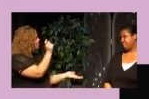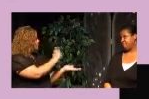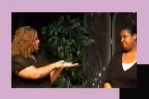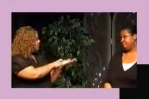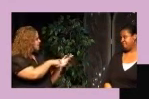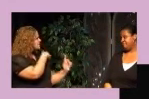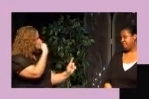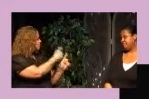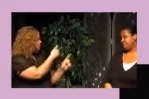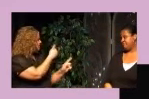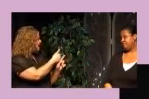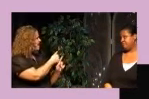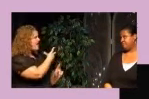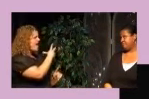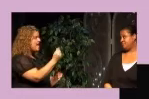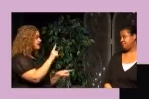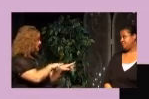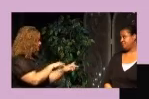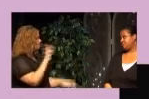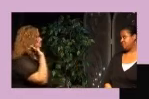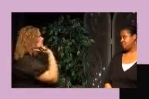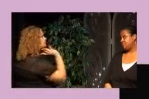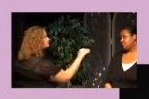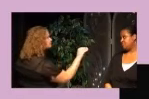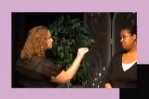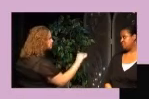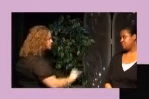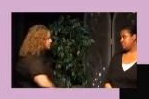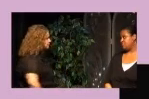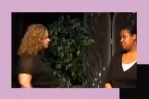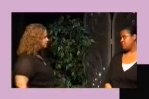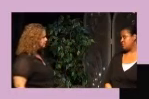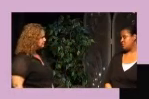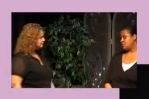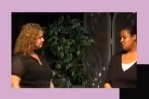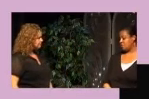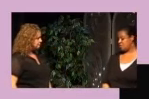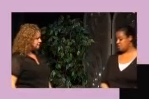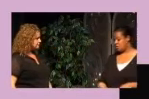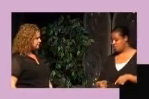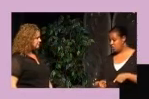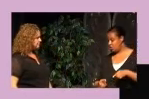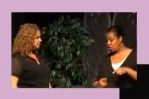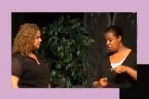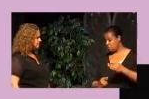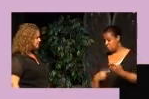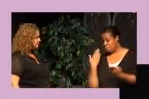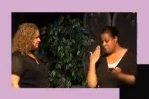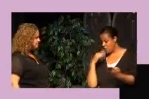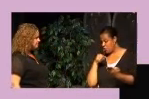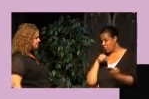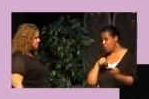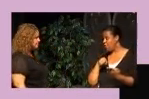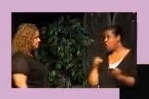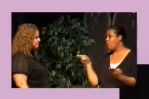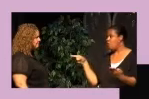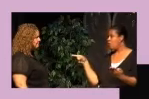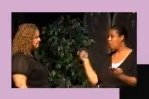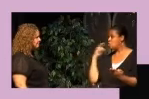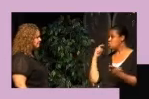yourself. And to shut up. Take but a glance in this one. Realize your true